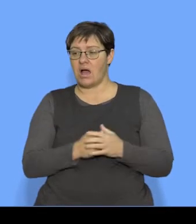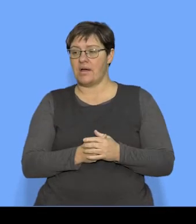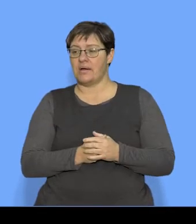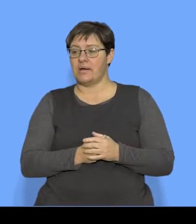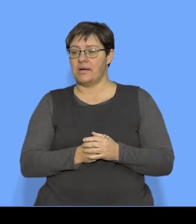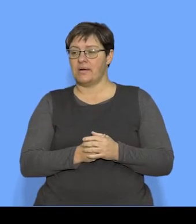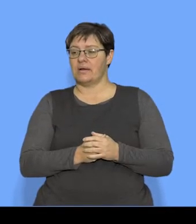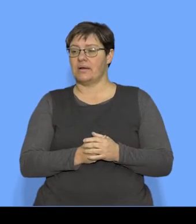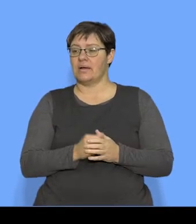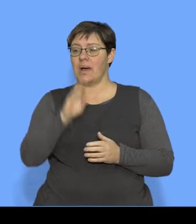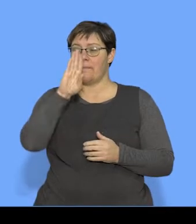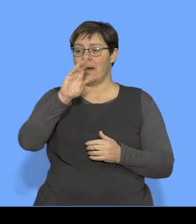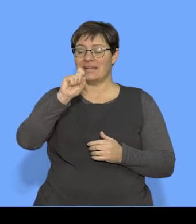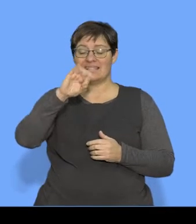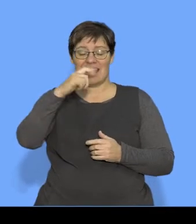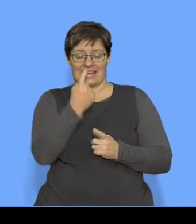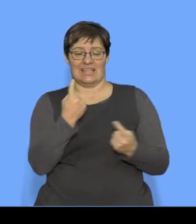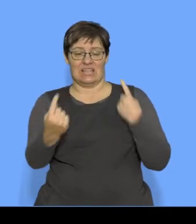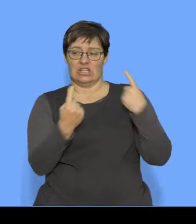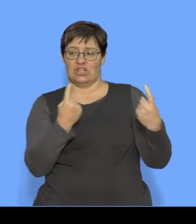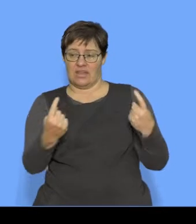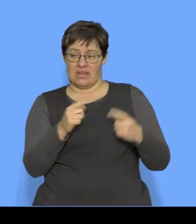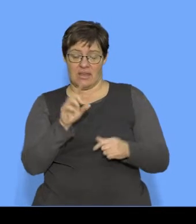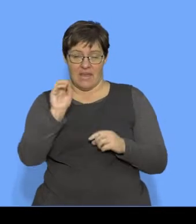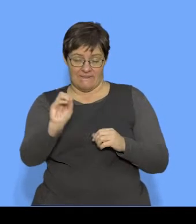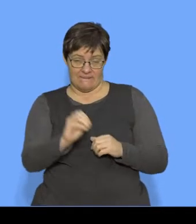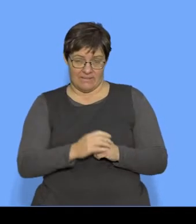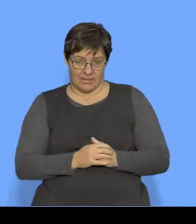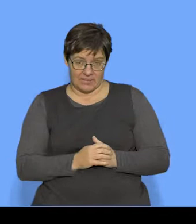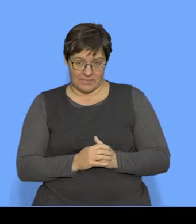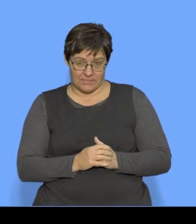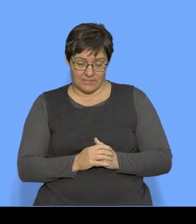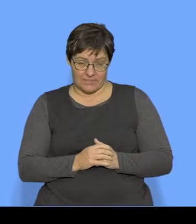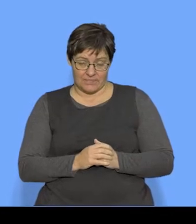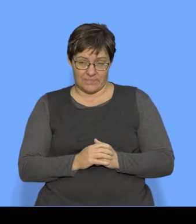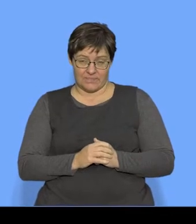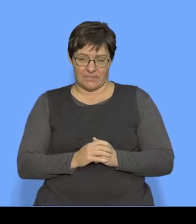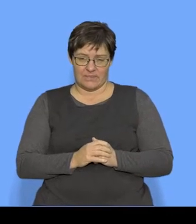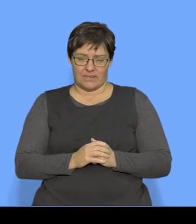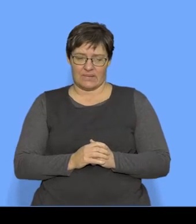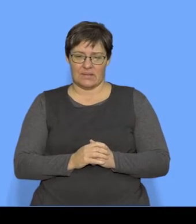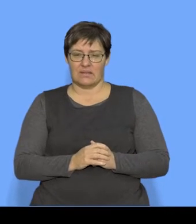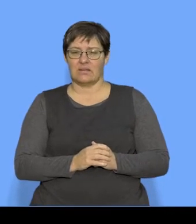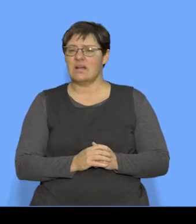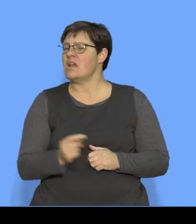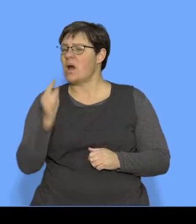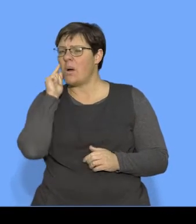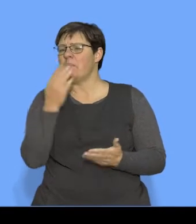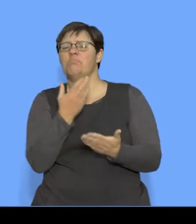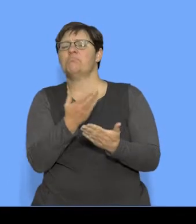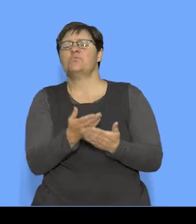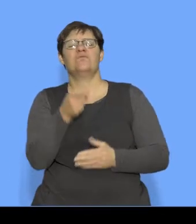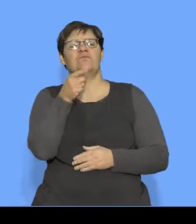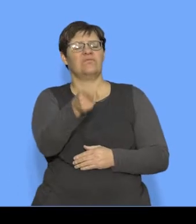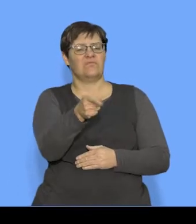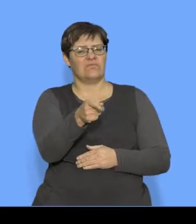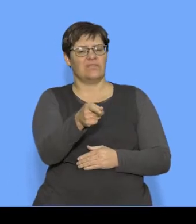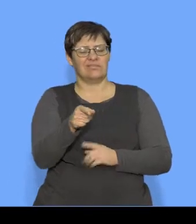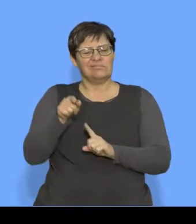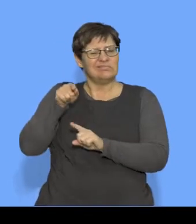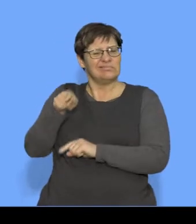the properties of what a parallelogram is all about. Now, how to prove that a quadrilateral